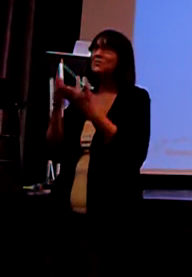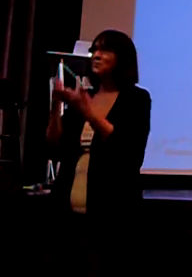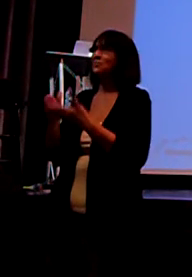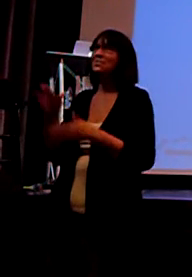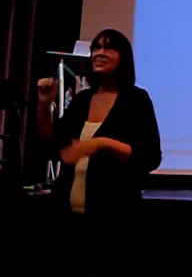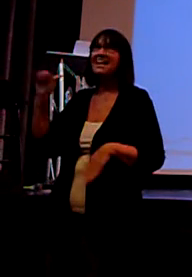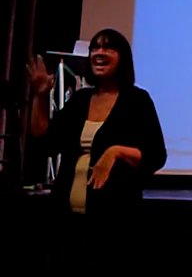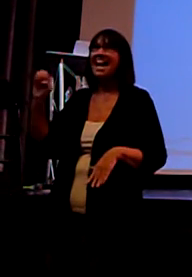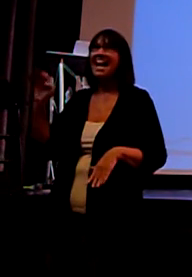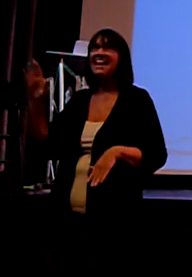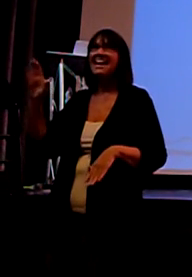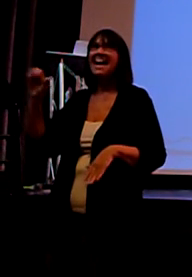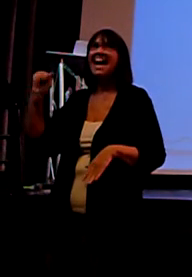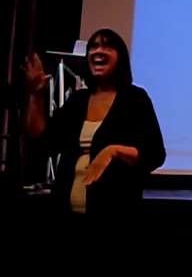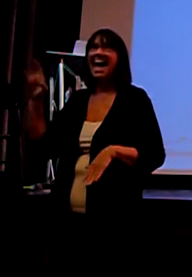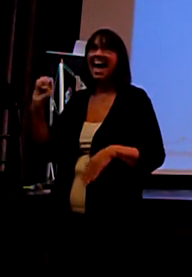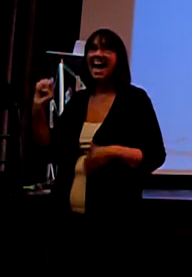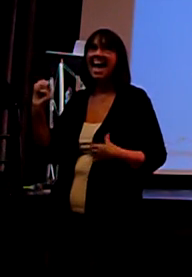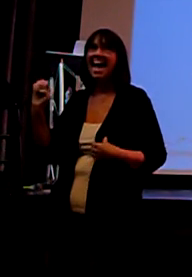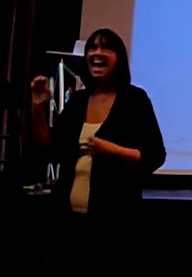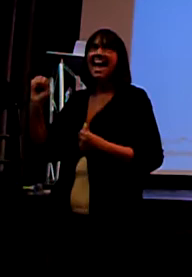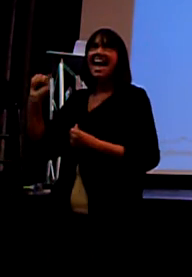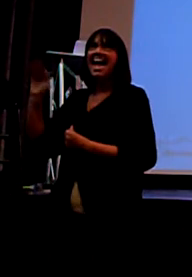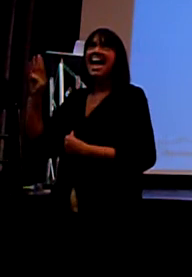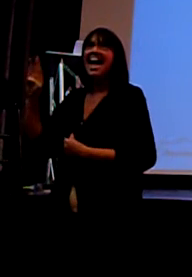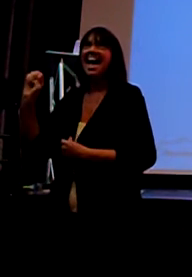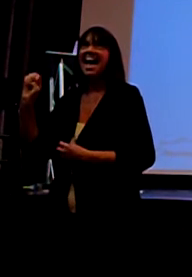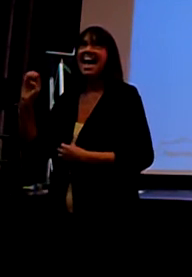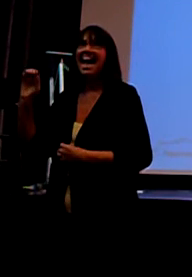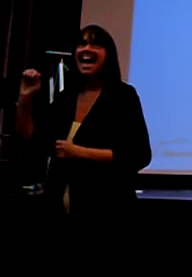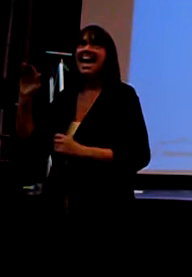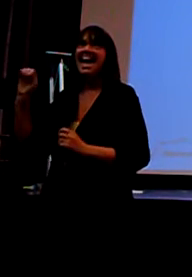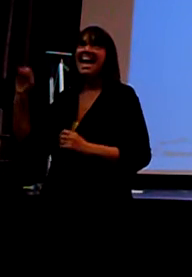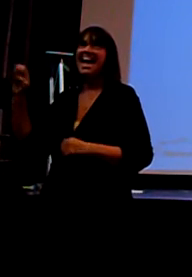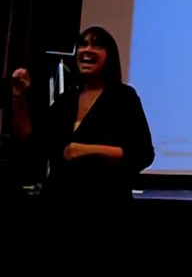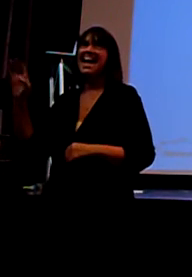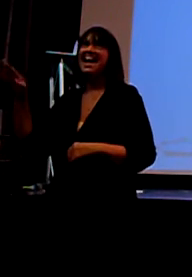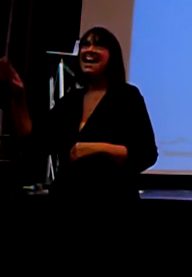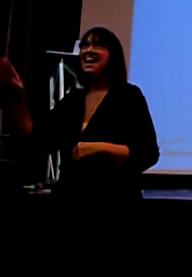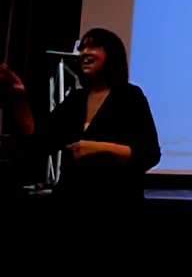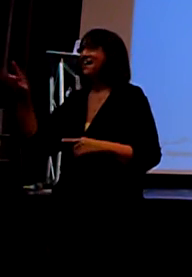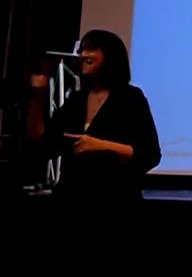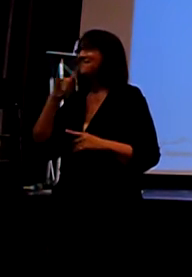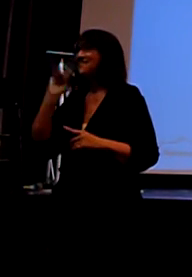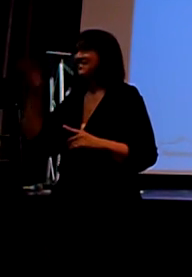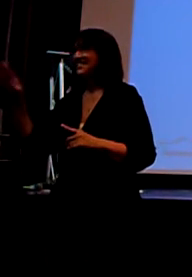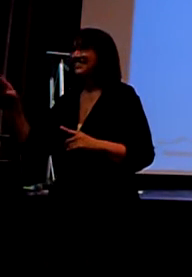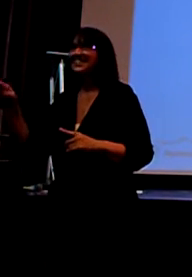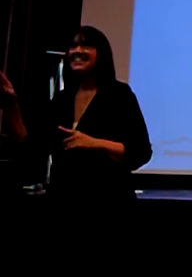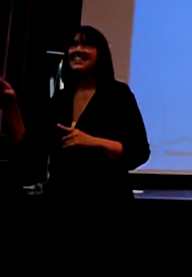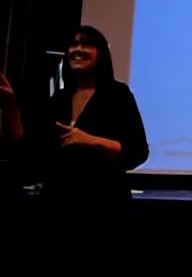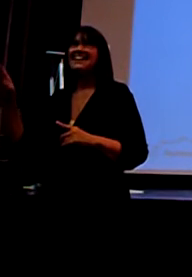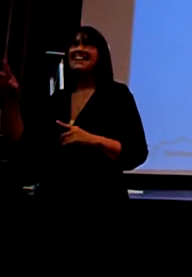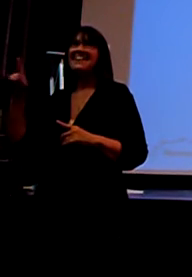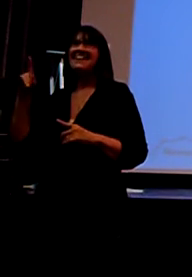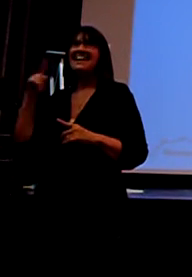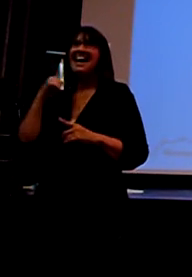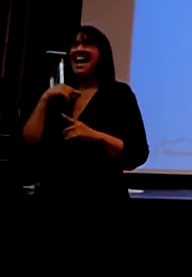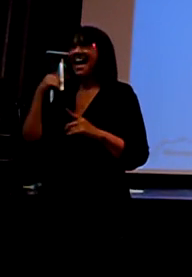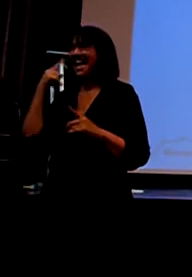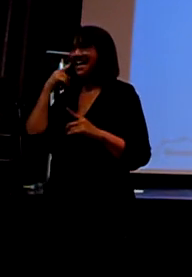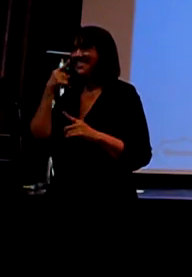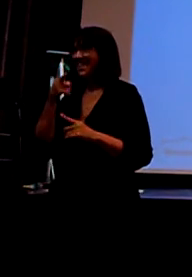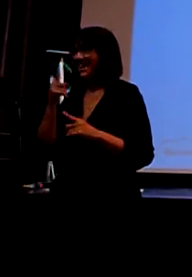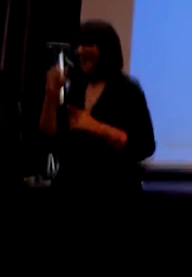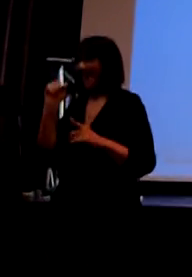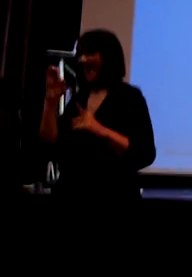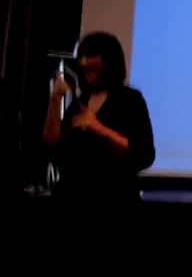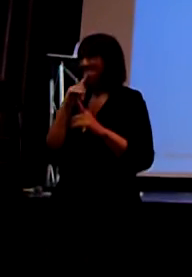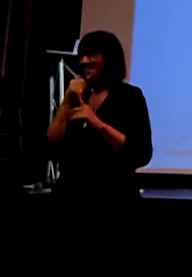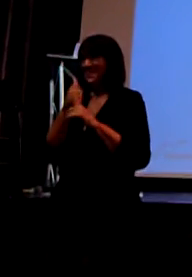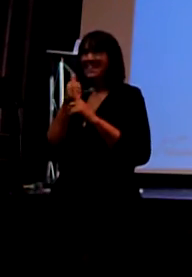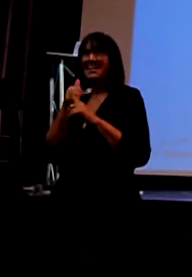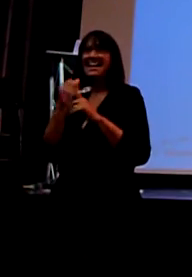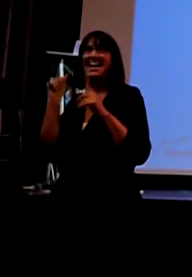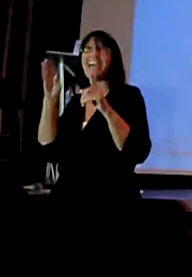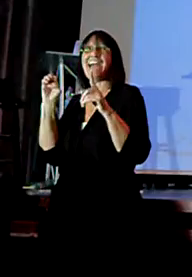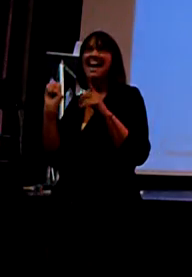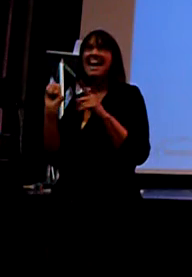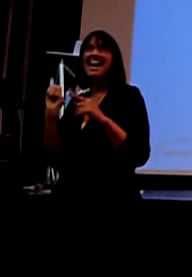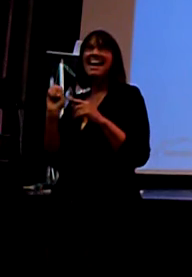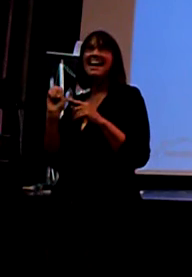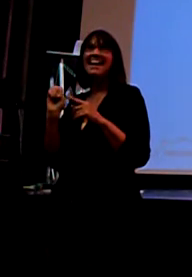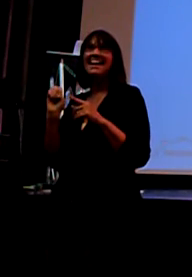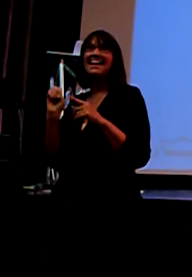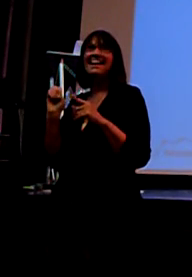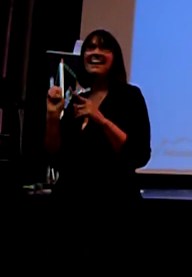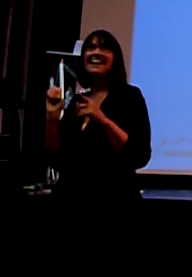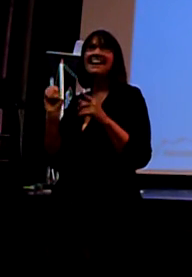yours, is just incredible. Is it him? First cruise, it's brilliant. Thank you, Captain.